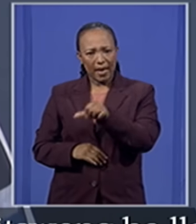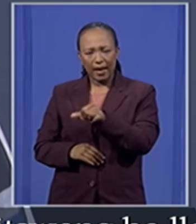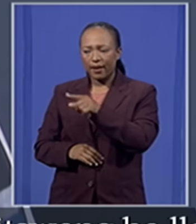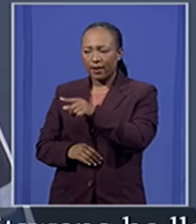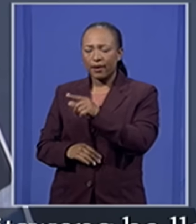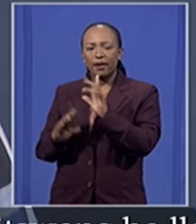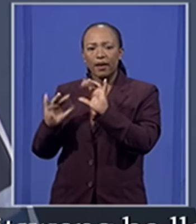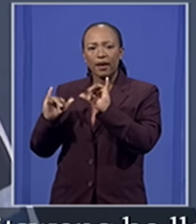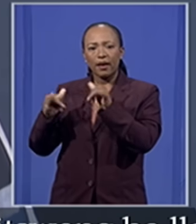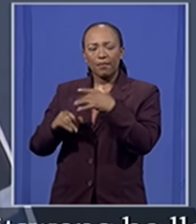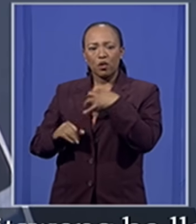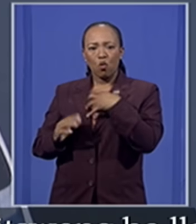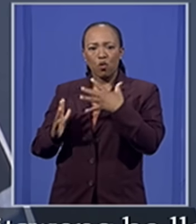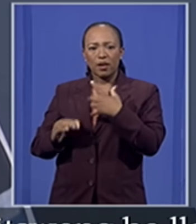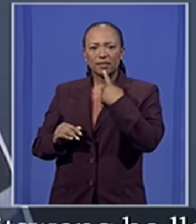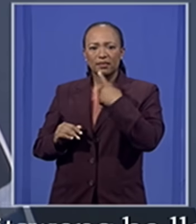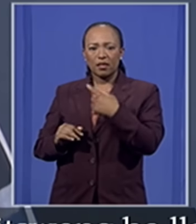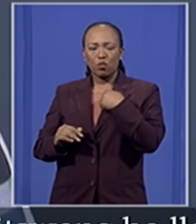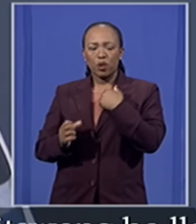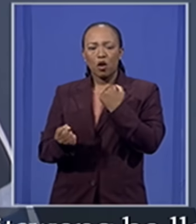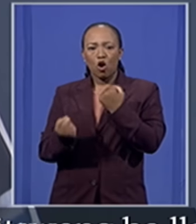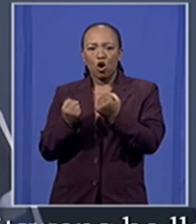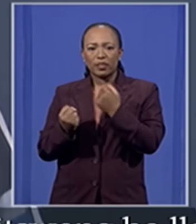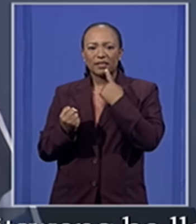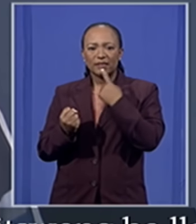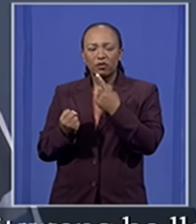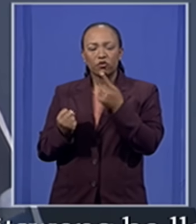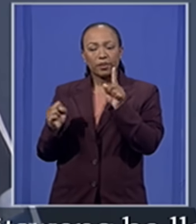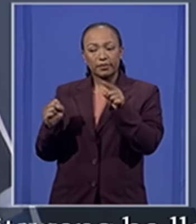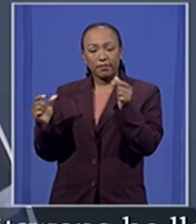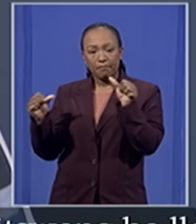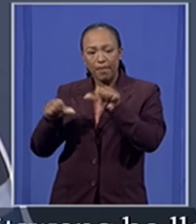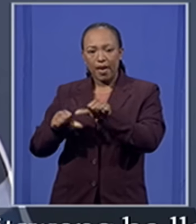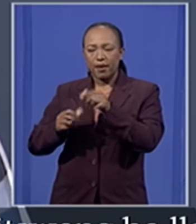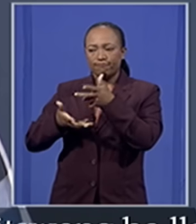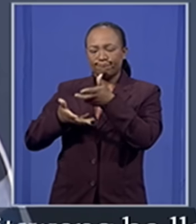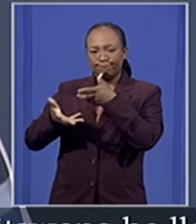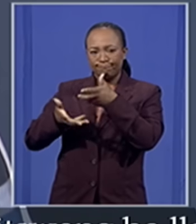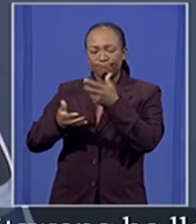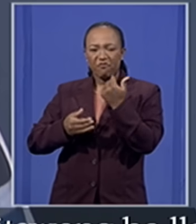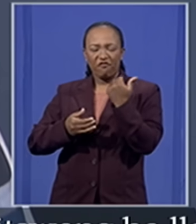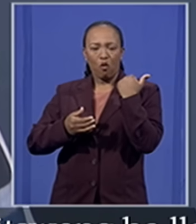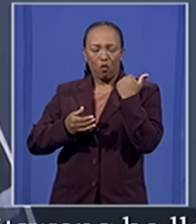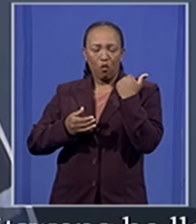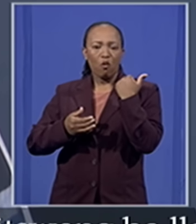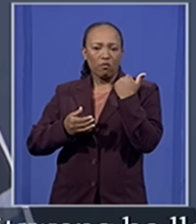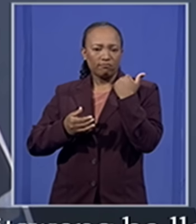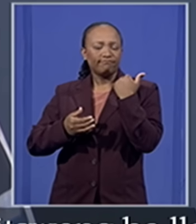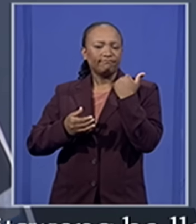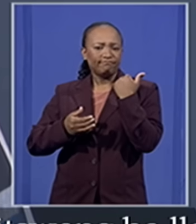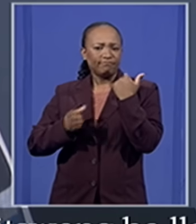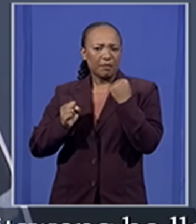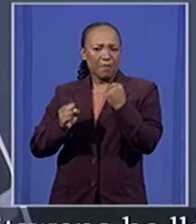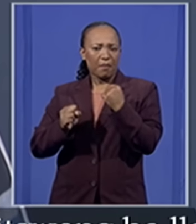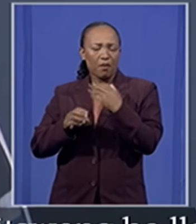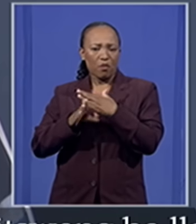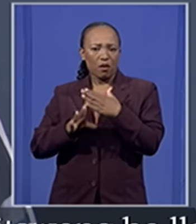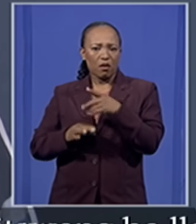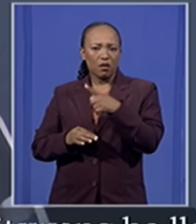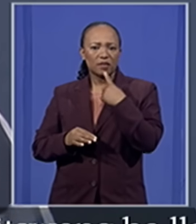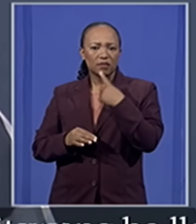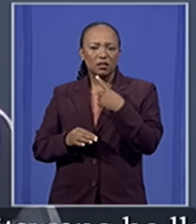hore lengolo la dinyewe le re khutlele dipehelong tsa rona tsa pele, ka ho re khutlela dipehelong tsa rona tsa pele hang ya ba hera mosebetsi o re